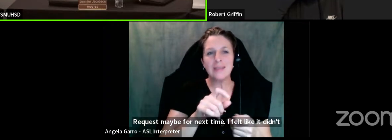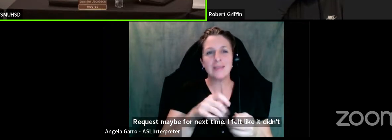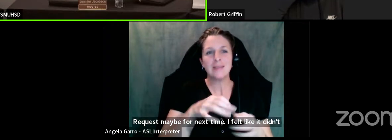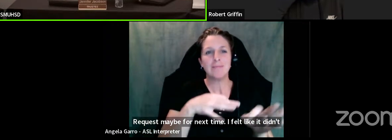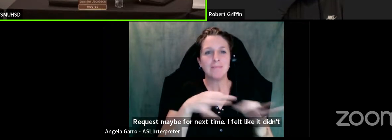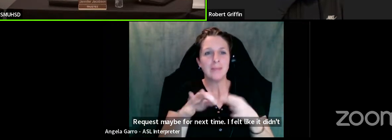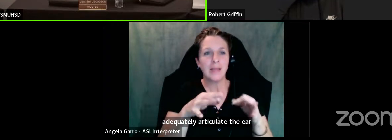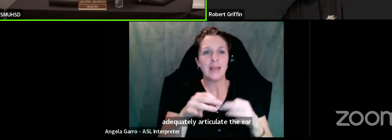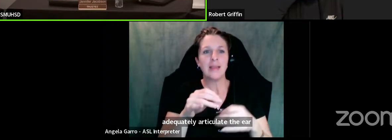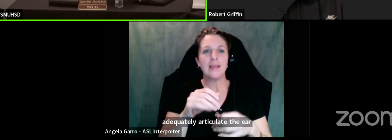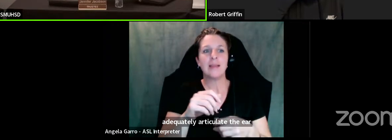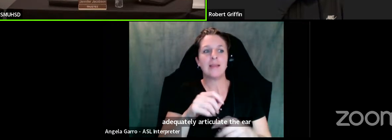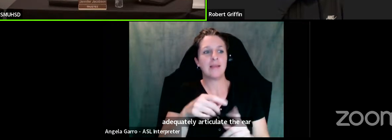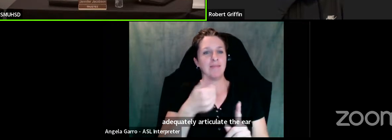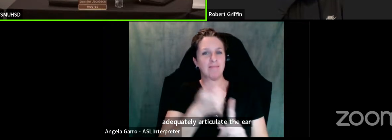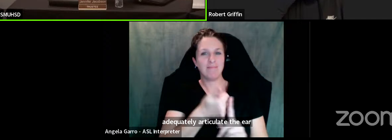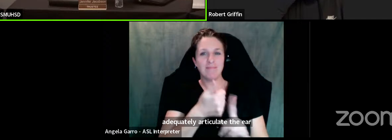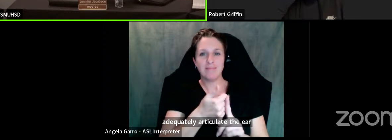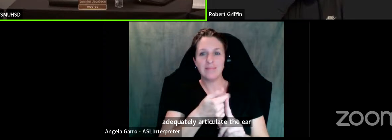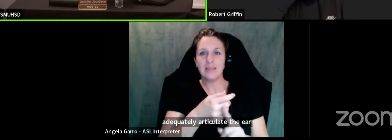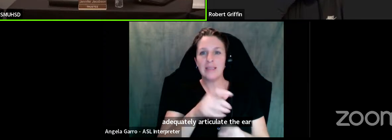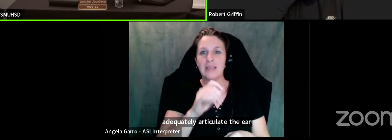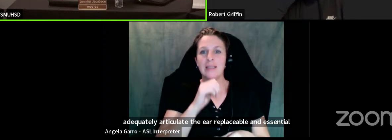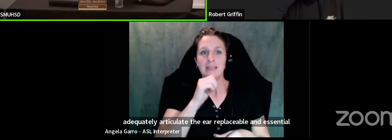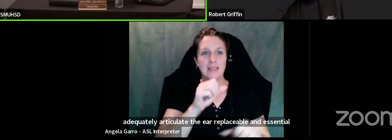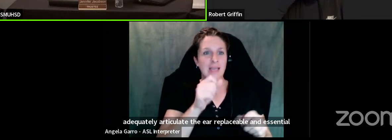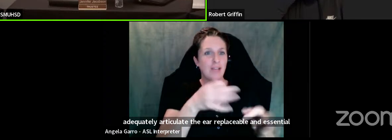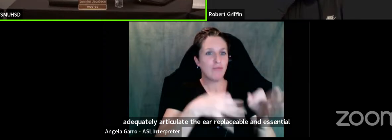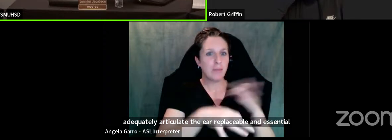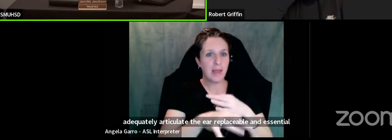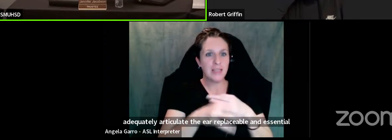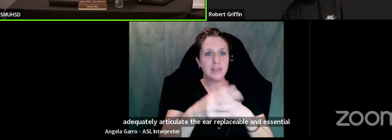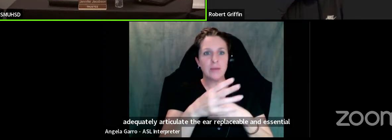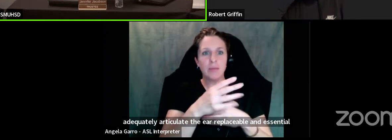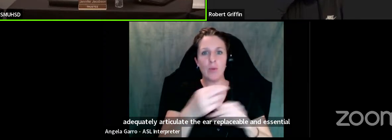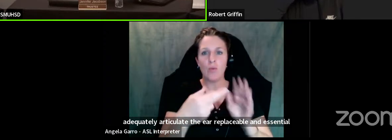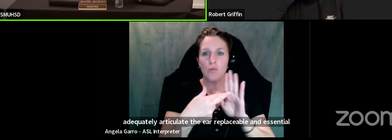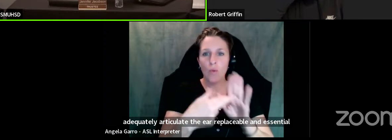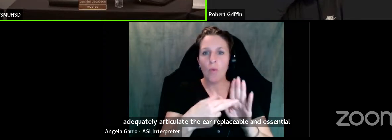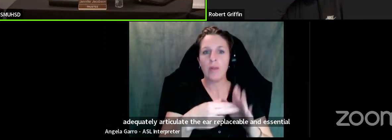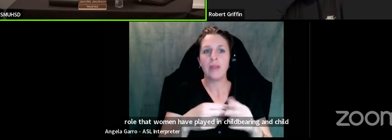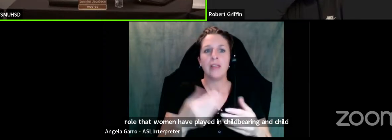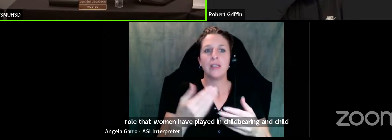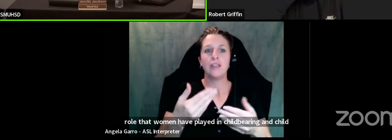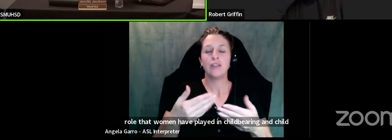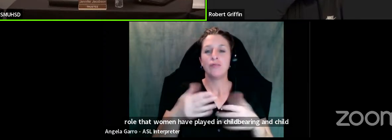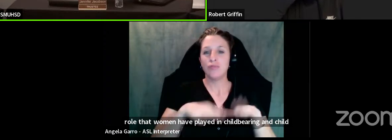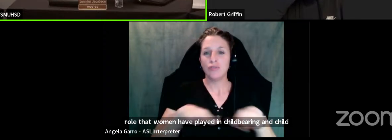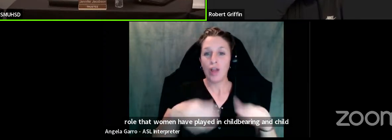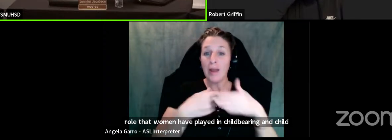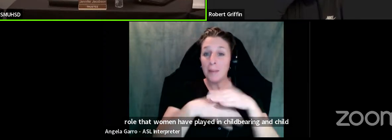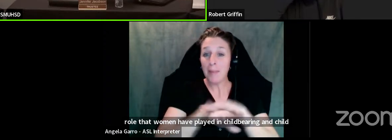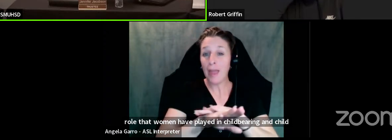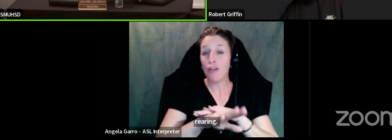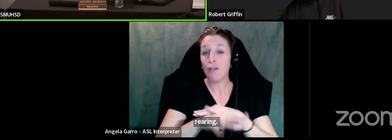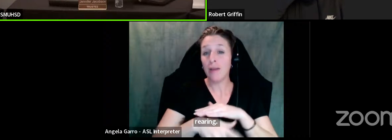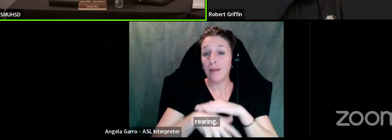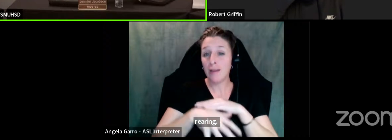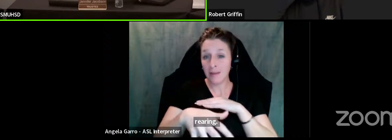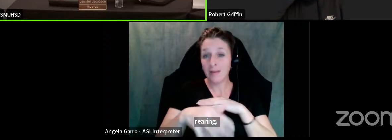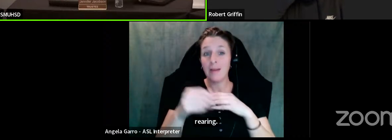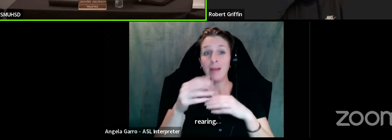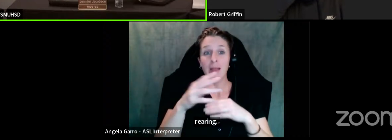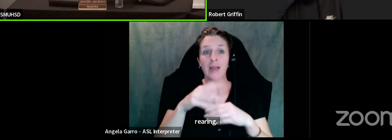irreplaceable and essential role that women have played in childbearing and child rearing. This role deserves every bit as much recognition as